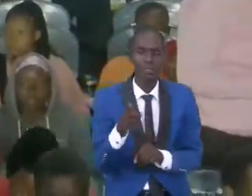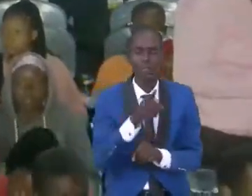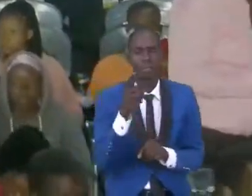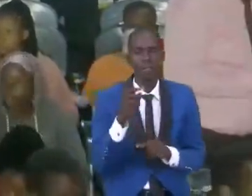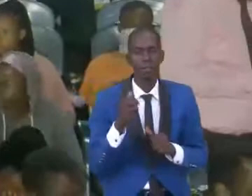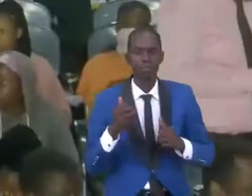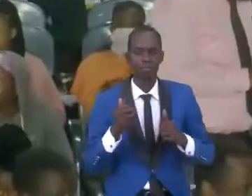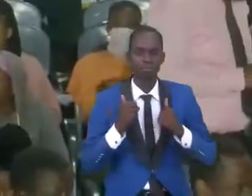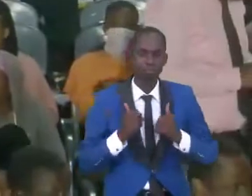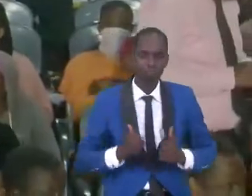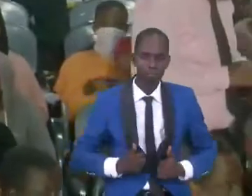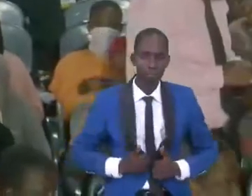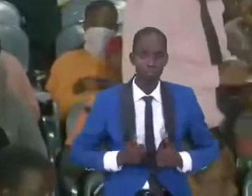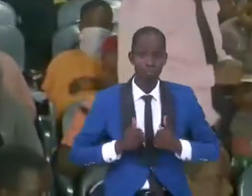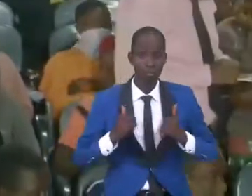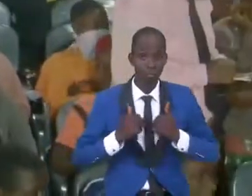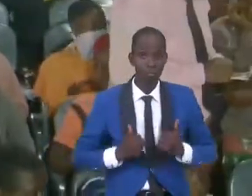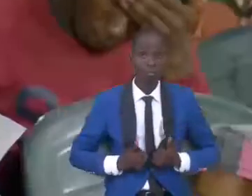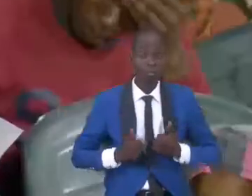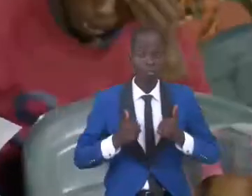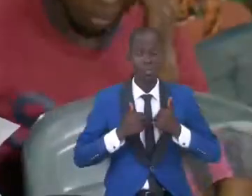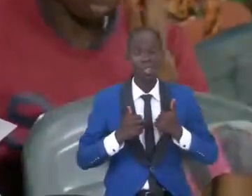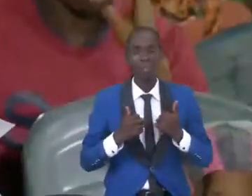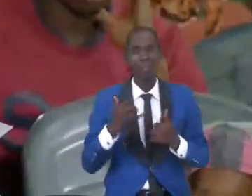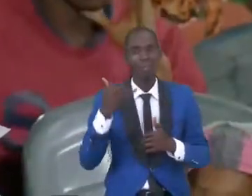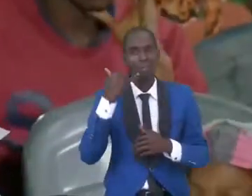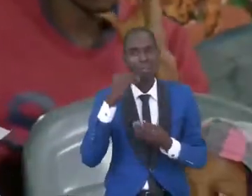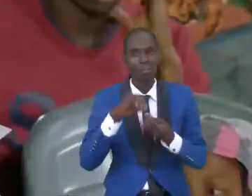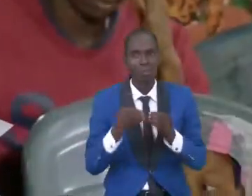As you have experienced wonders of salvation,